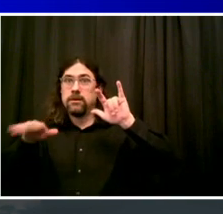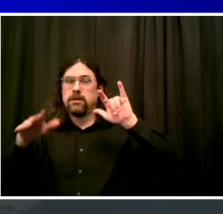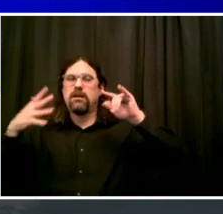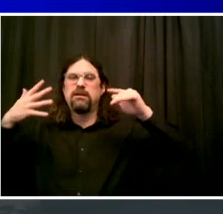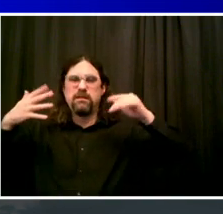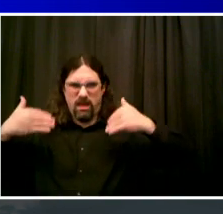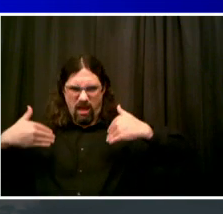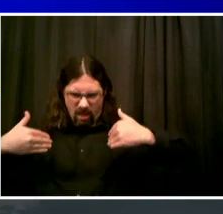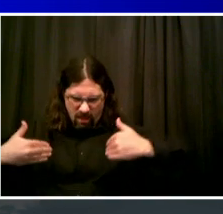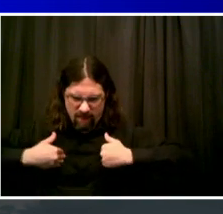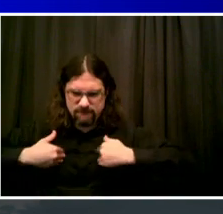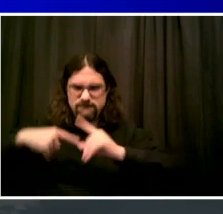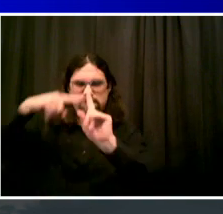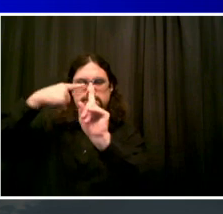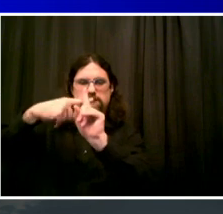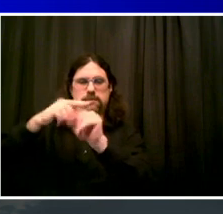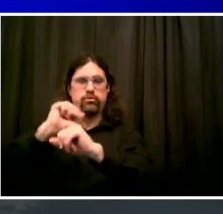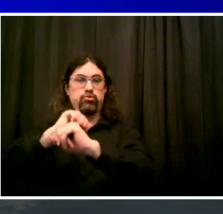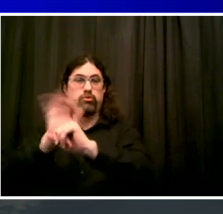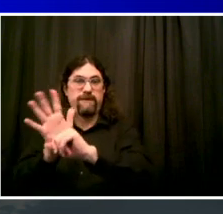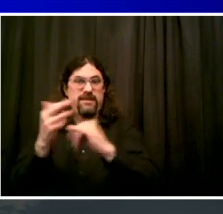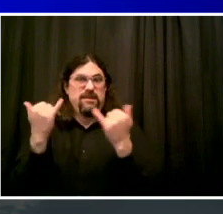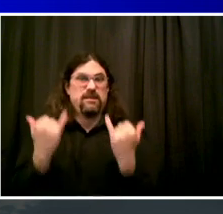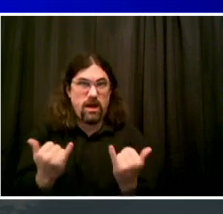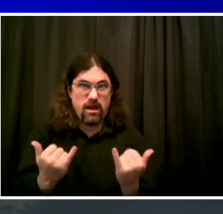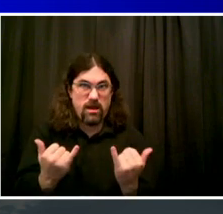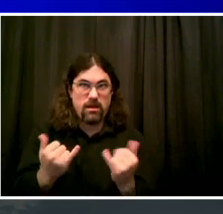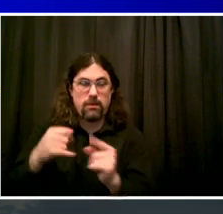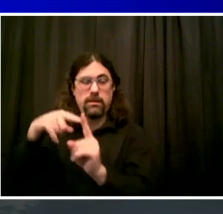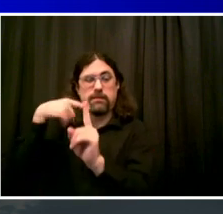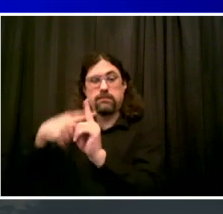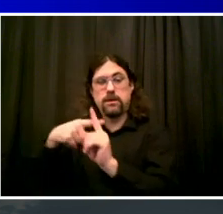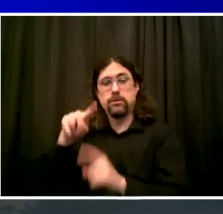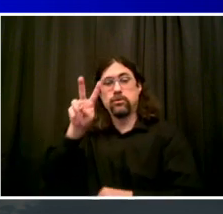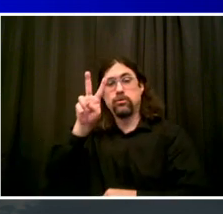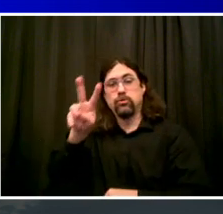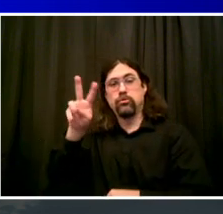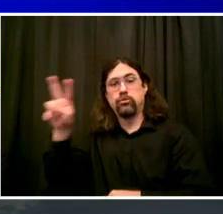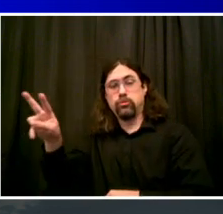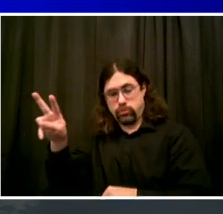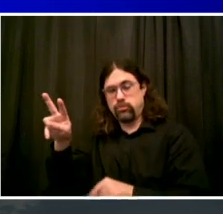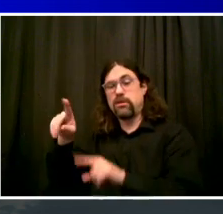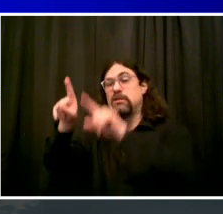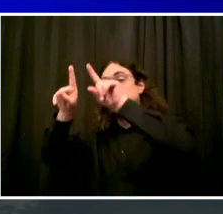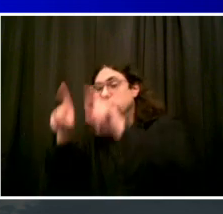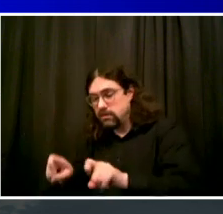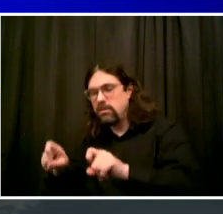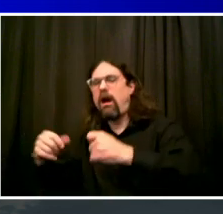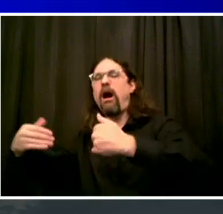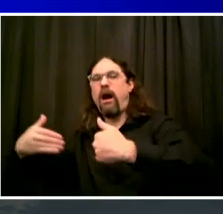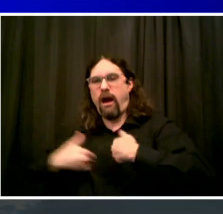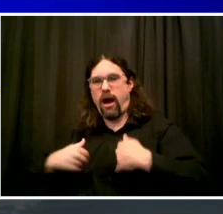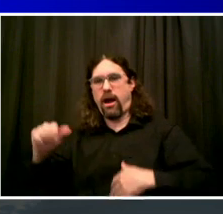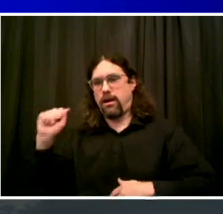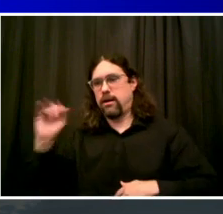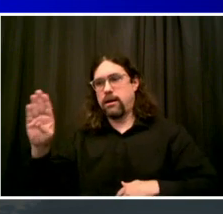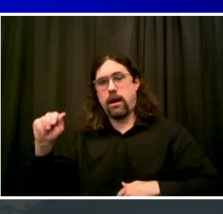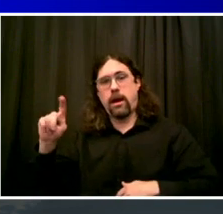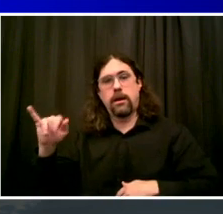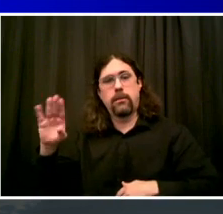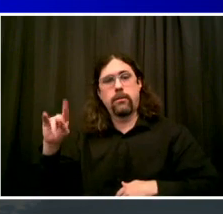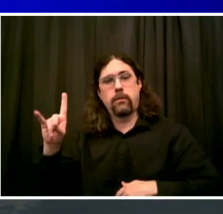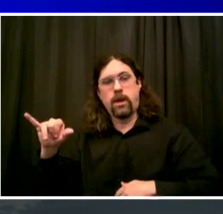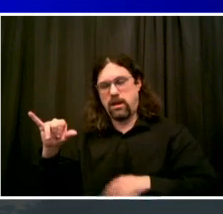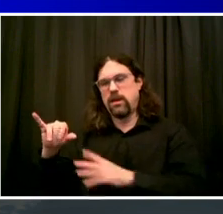22 had COVID-19 antibodies. We have lost one child And that has made it even more sobering and